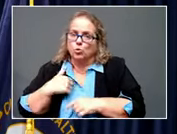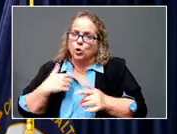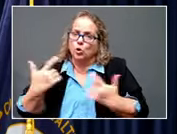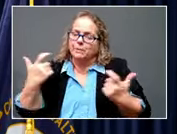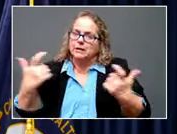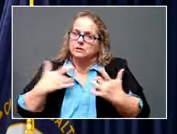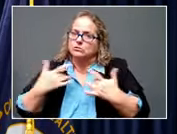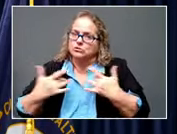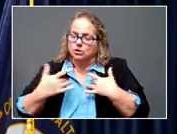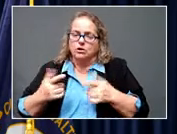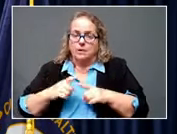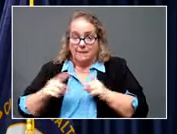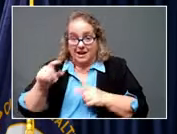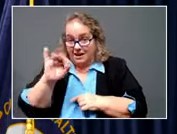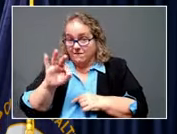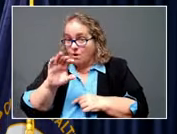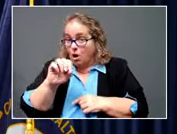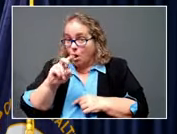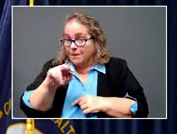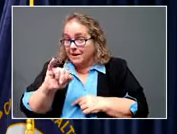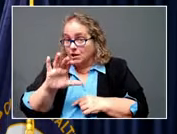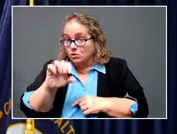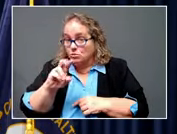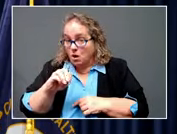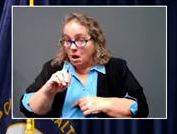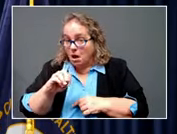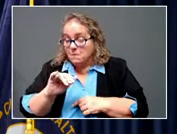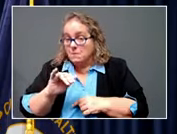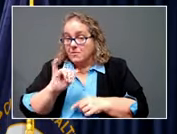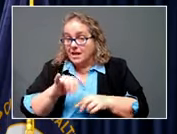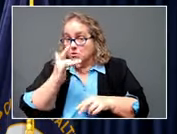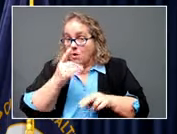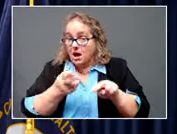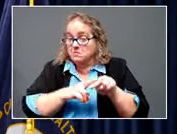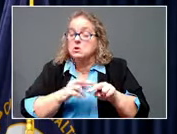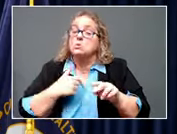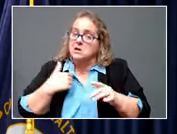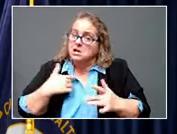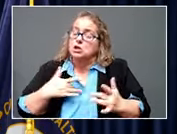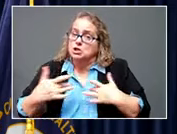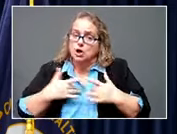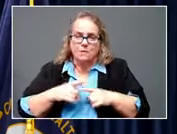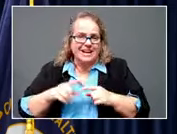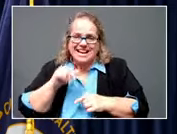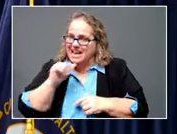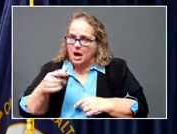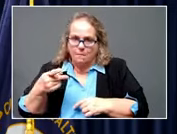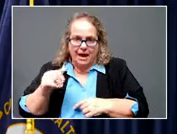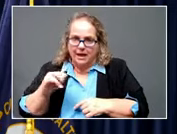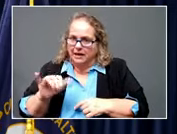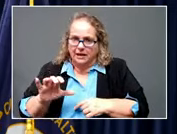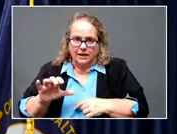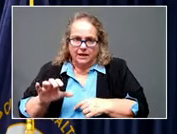concerned, but we're not panicked, because thus far, in every place that we have data, save maybe